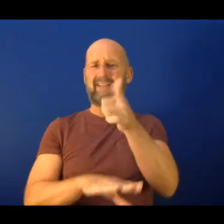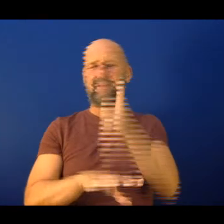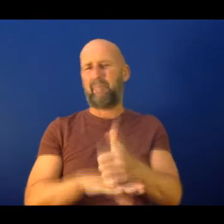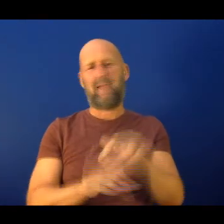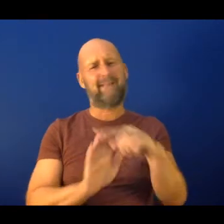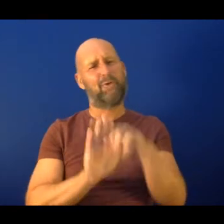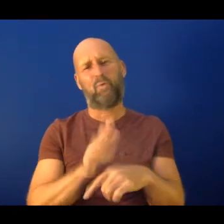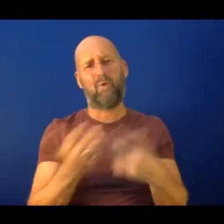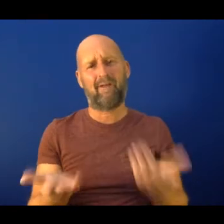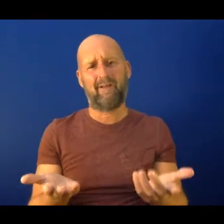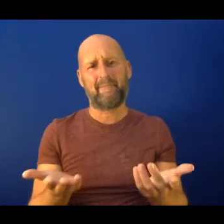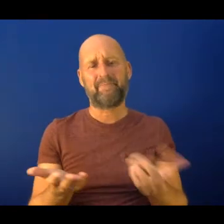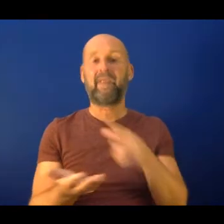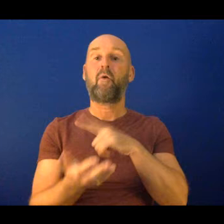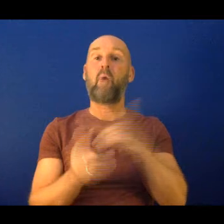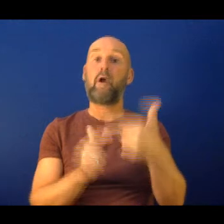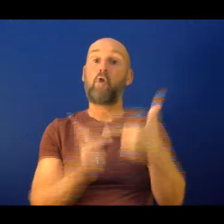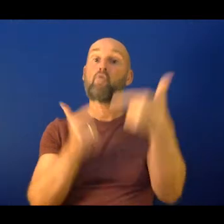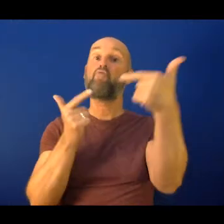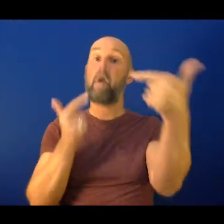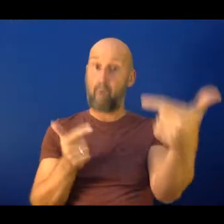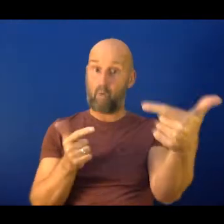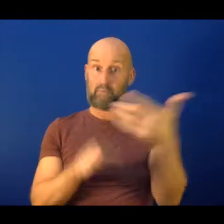isn't it? But remote working